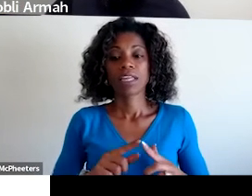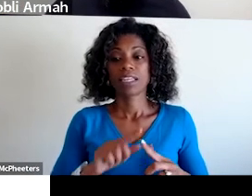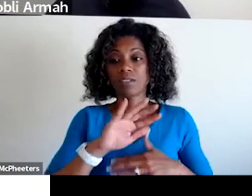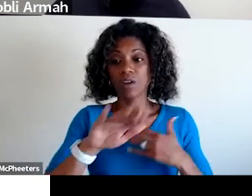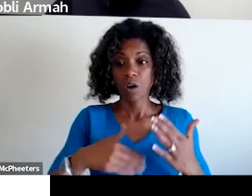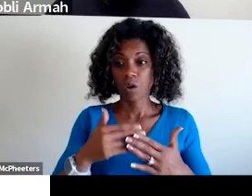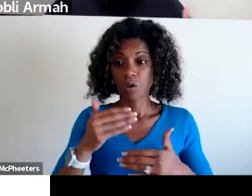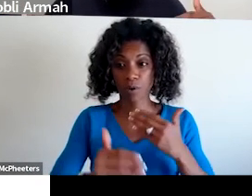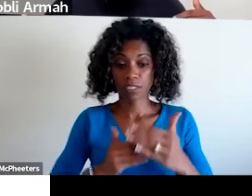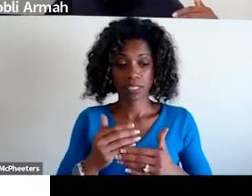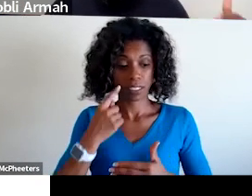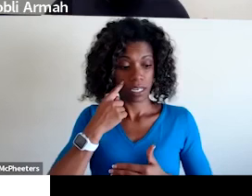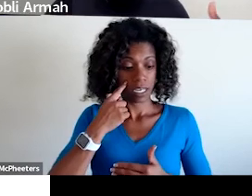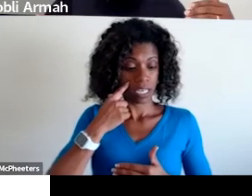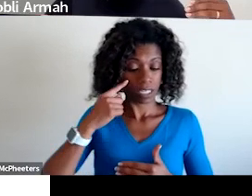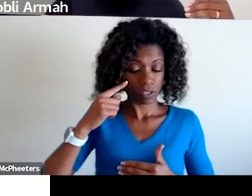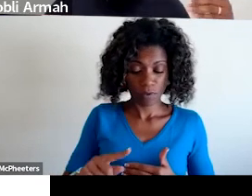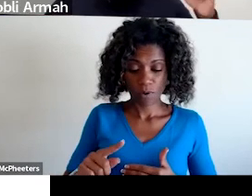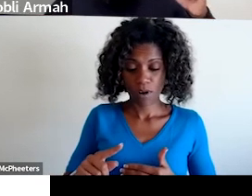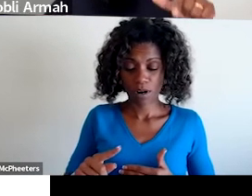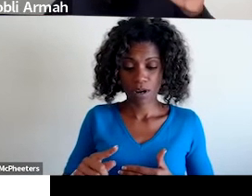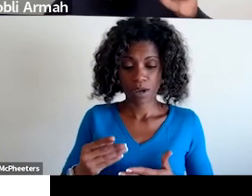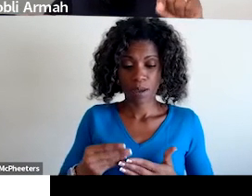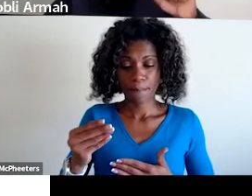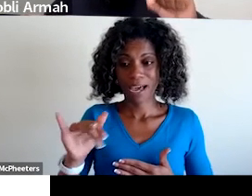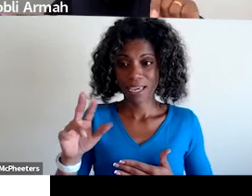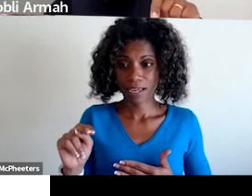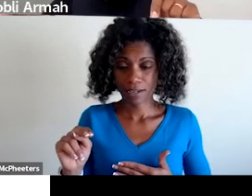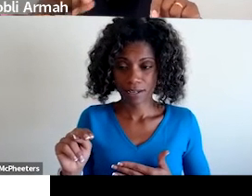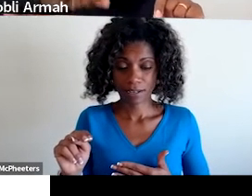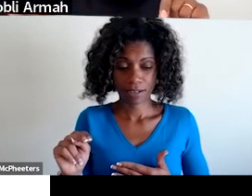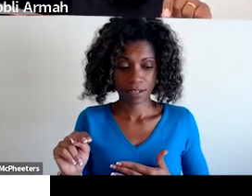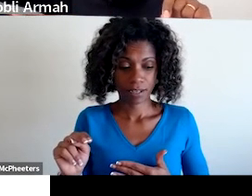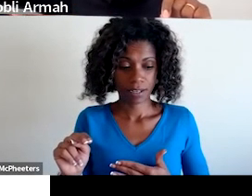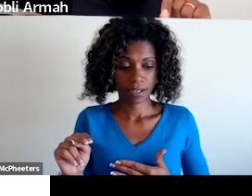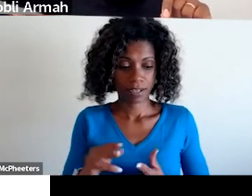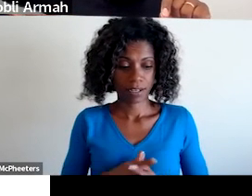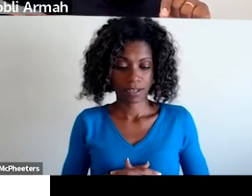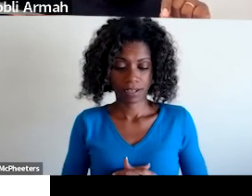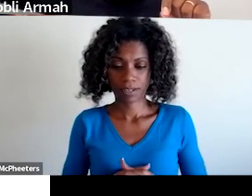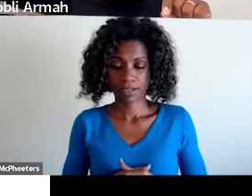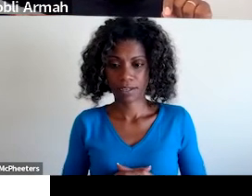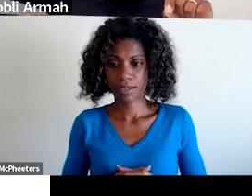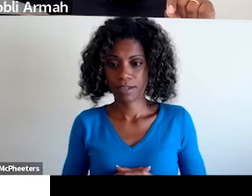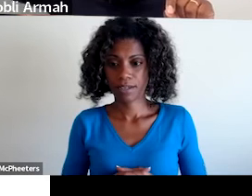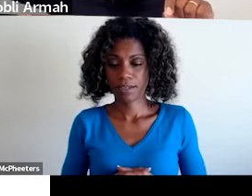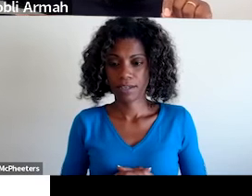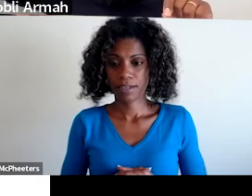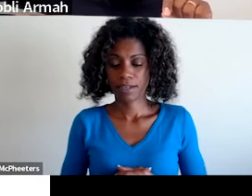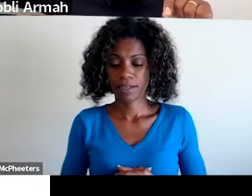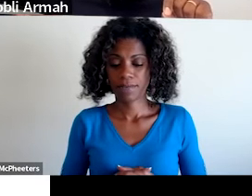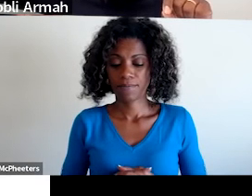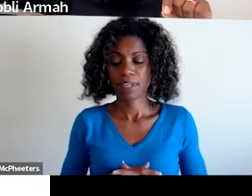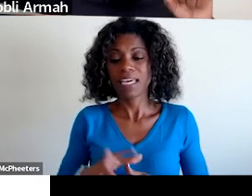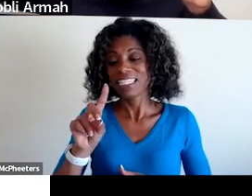the table. You know, this has to be, and I keep saying mission critical, because your equity, your DEI work shouldn't just sit in